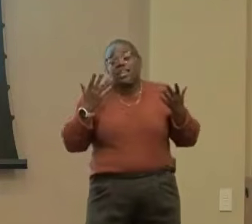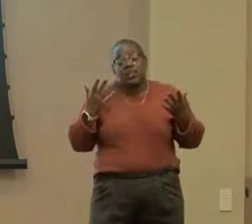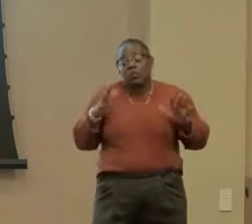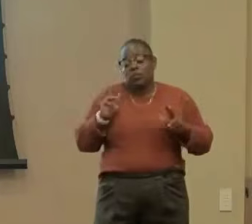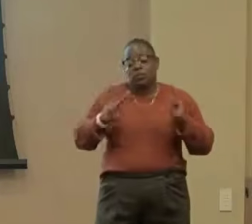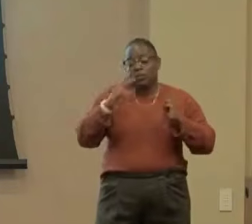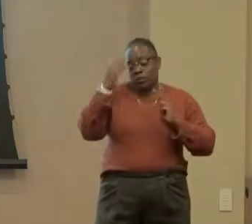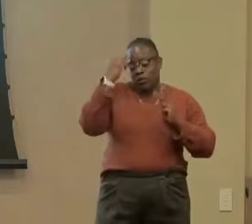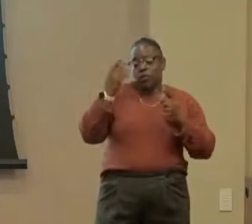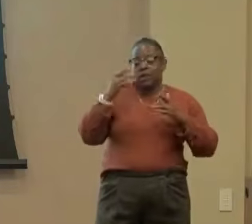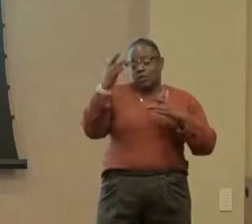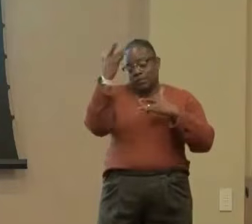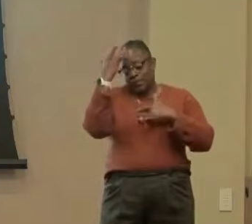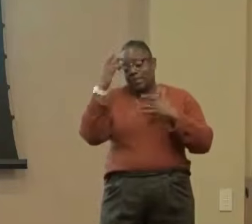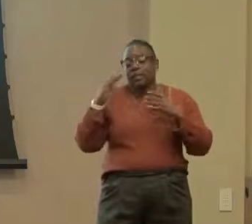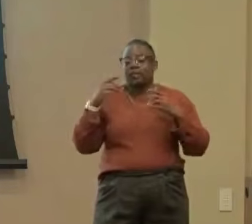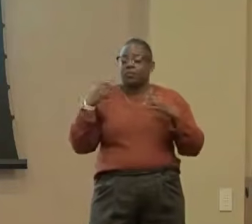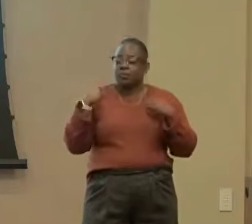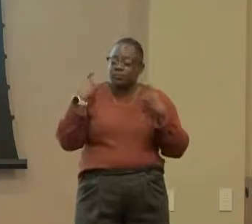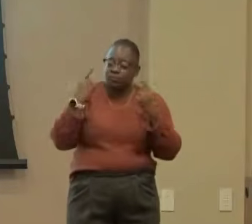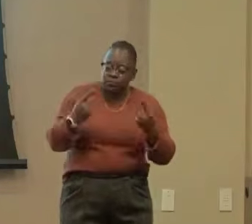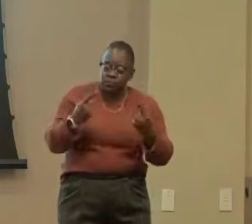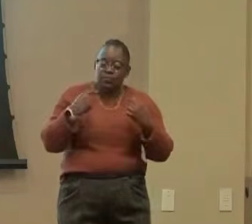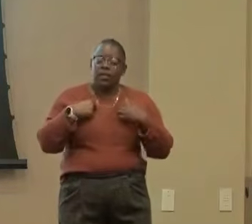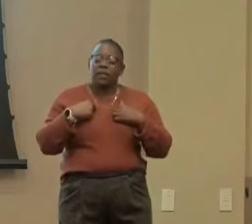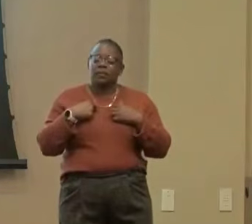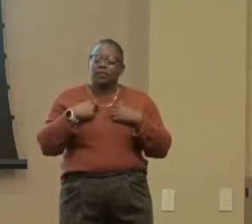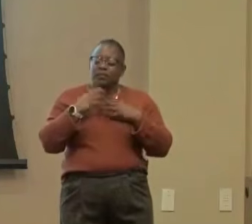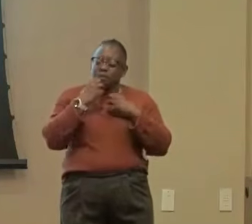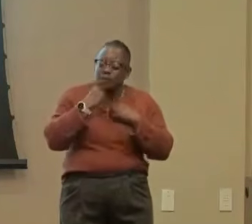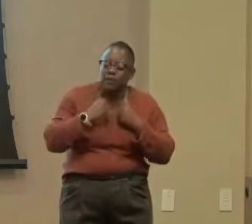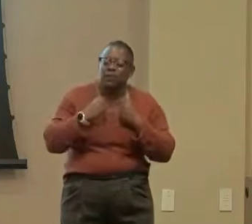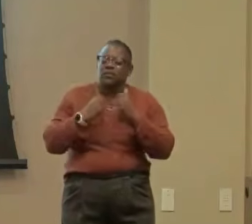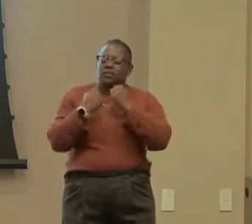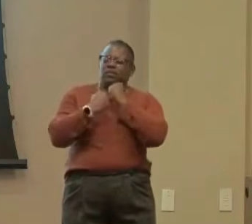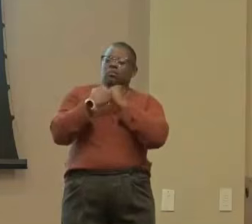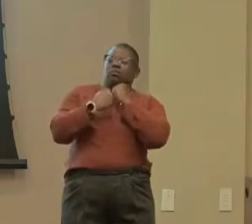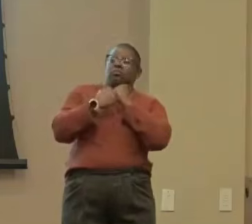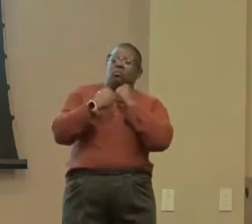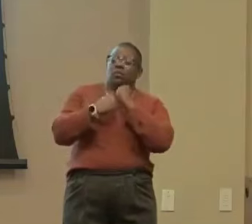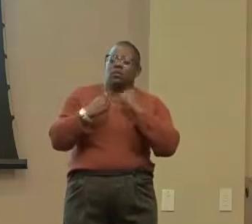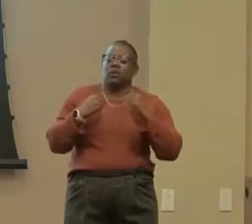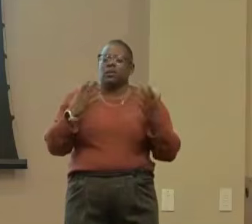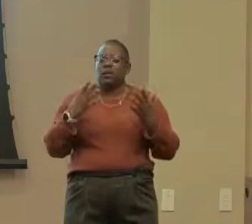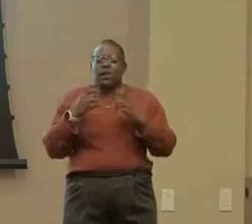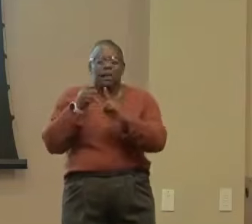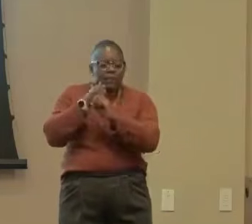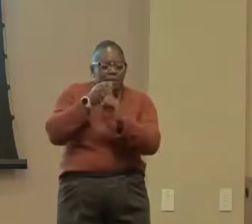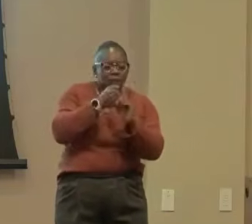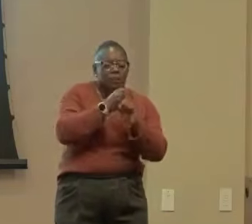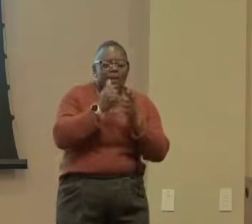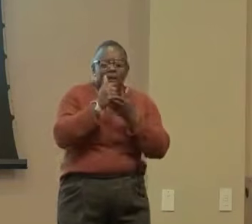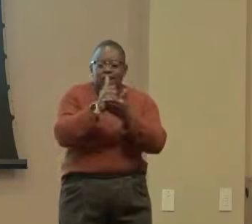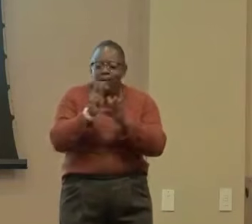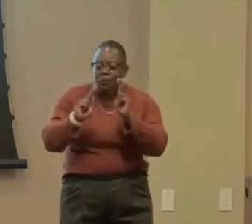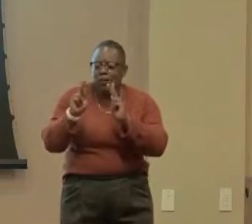going through. But since then, I've been very passionate. I saw the outpour of how much impact that made,